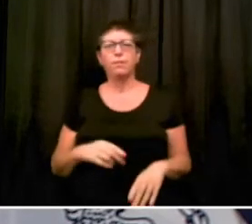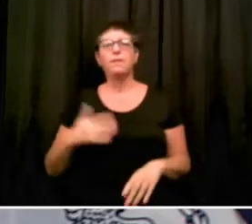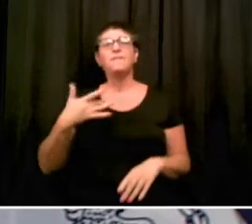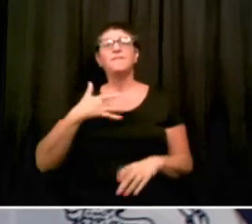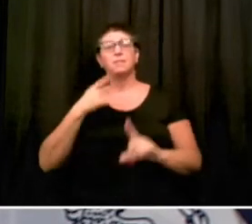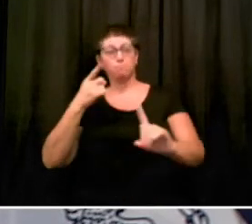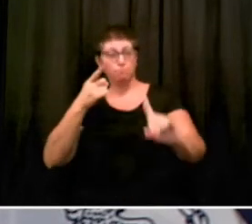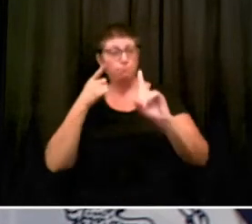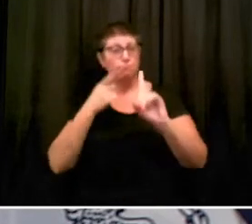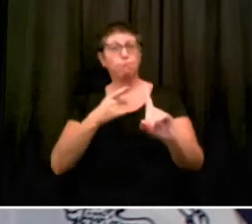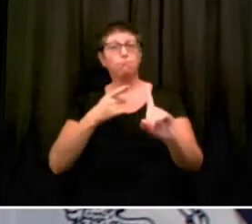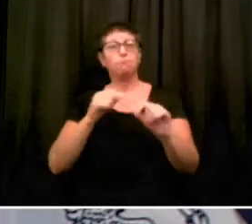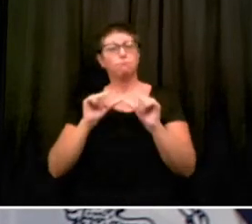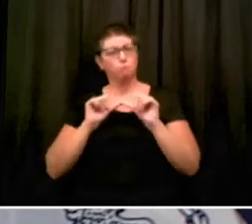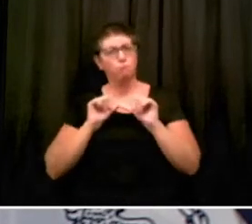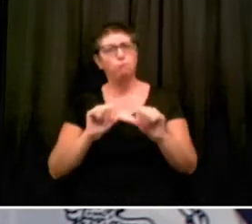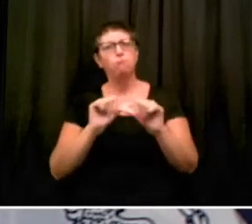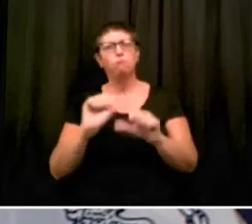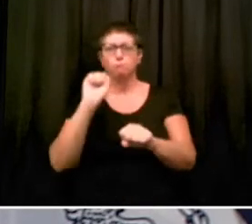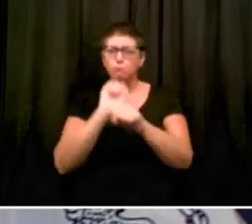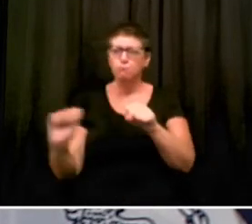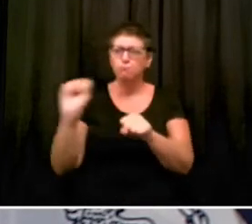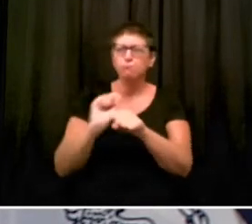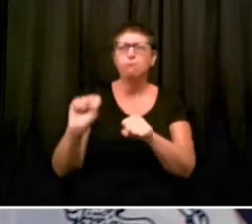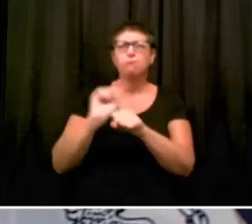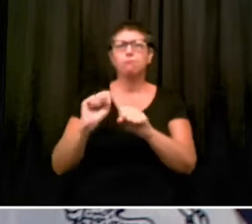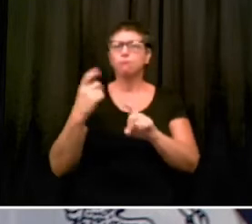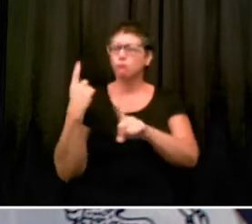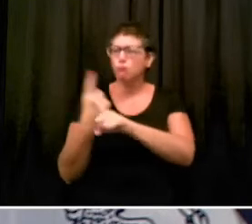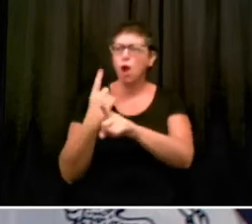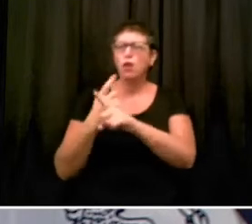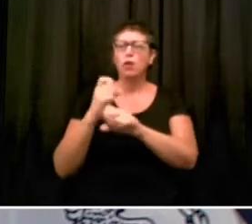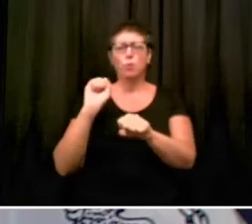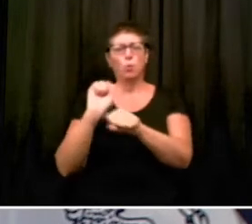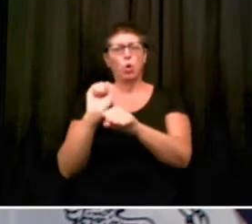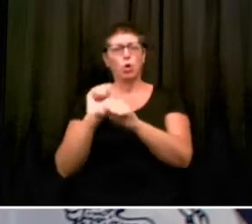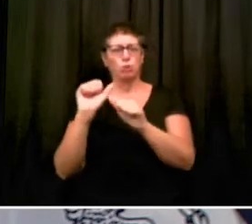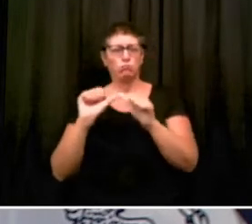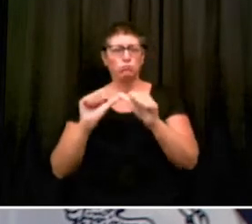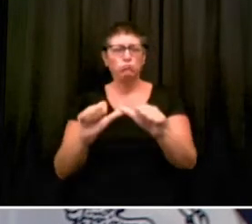the cooperation with community members to stop crime coming up,